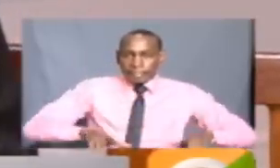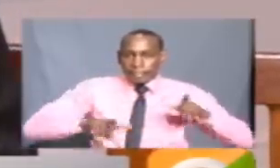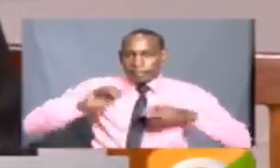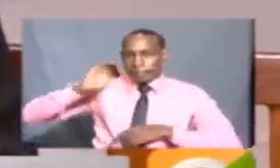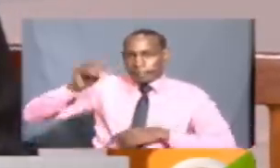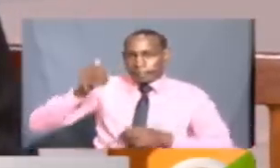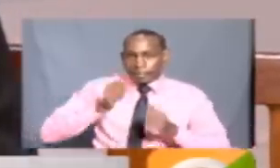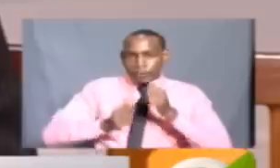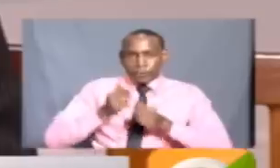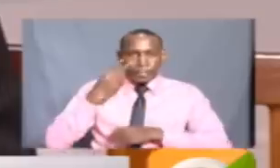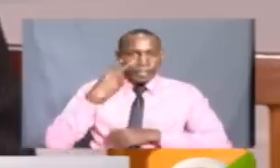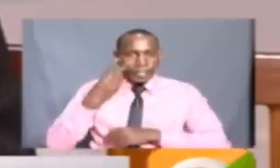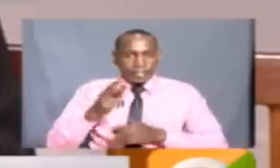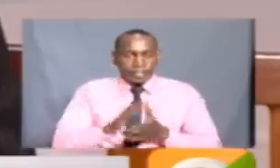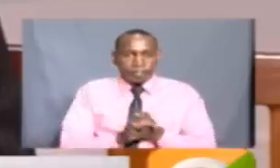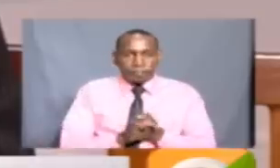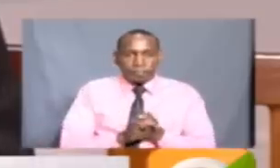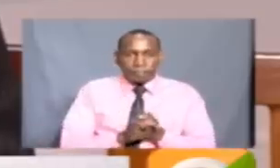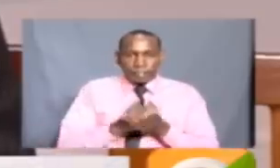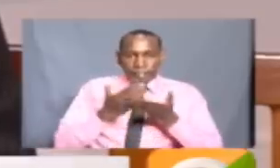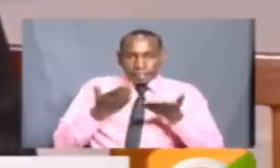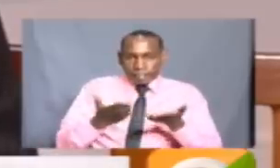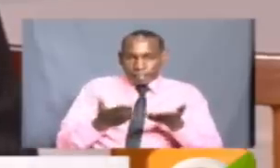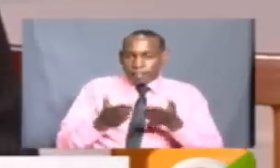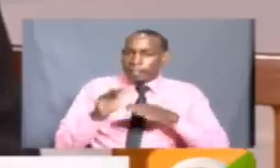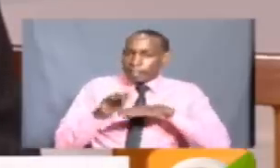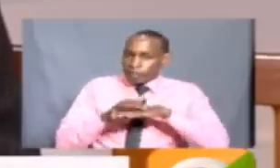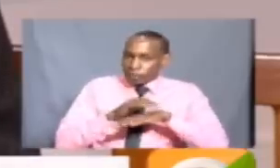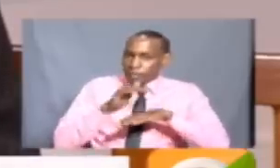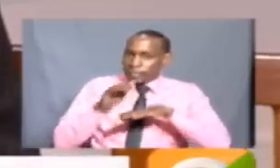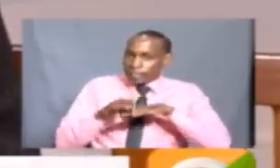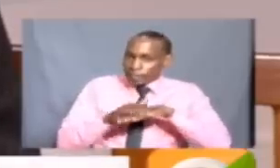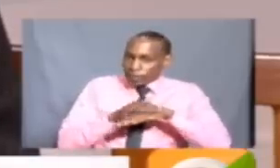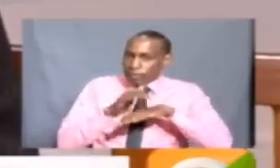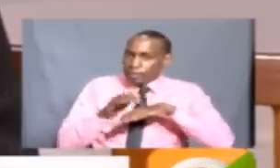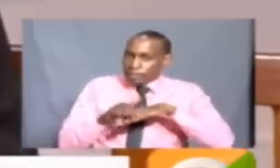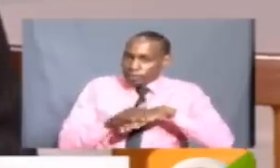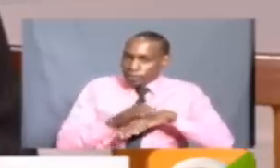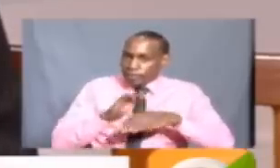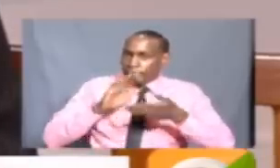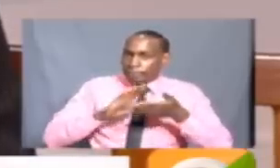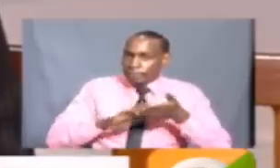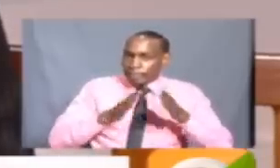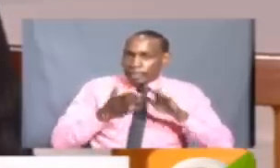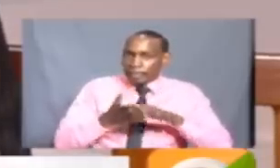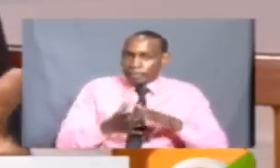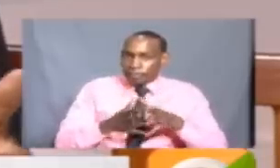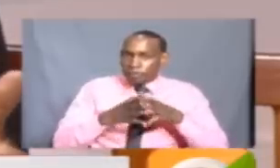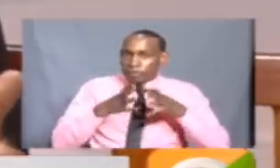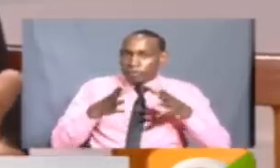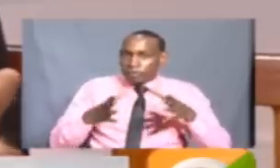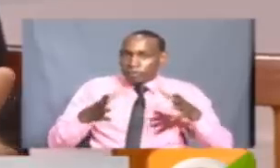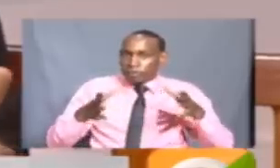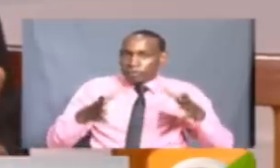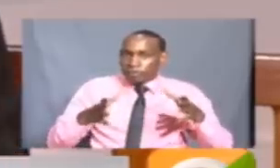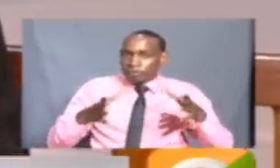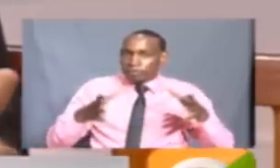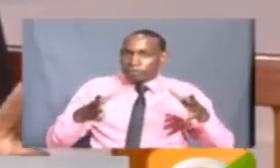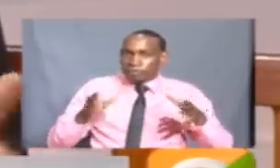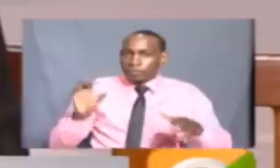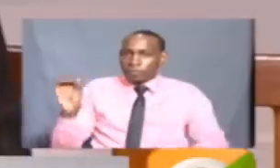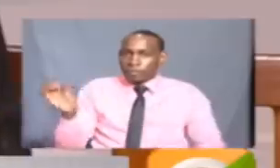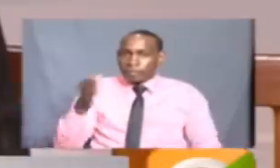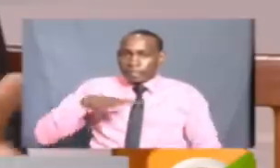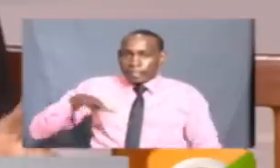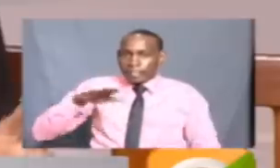see steadily degenerating into an ever-expanding slum,